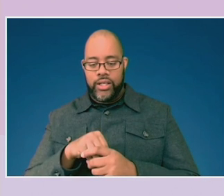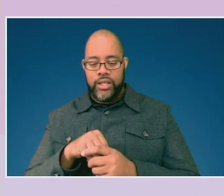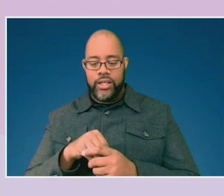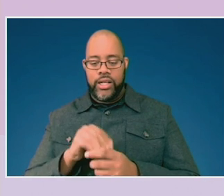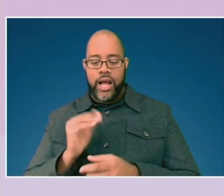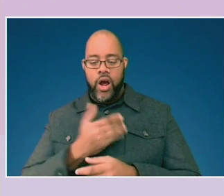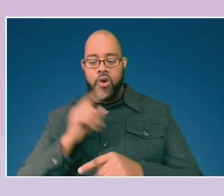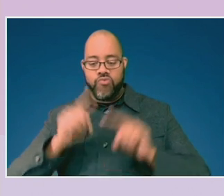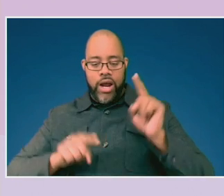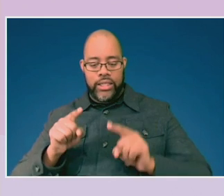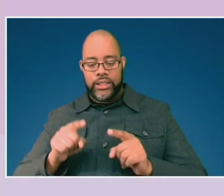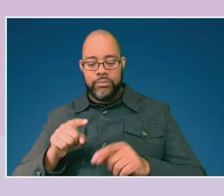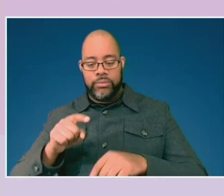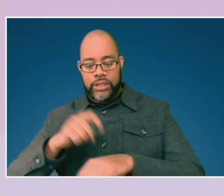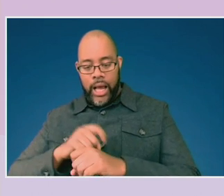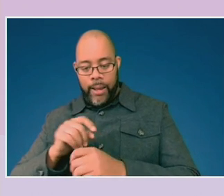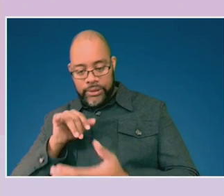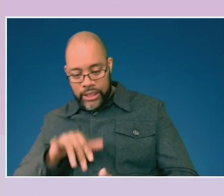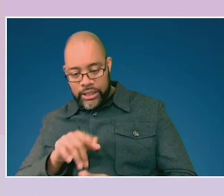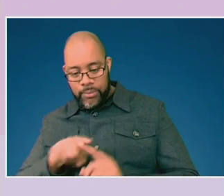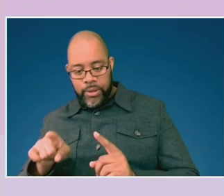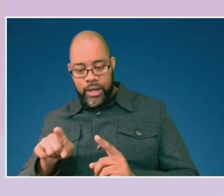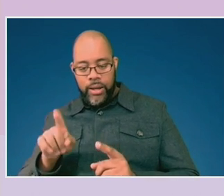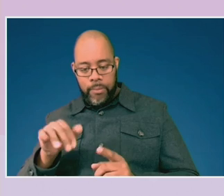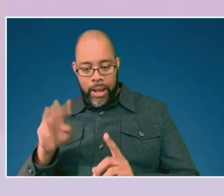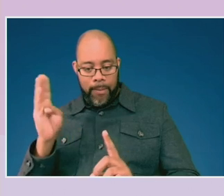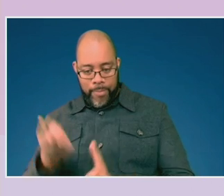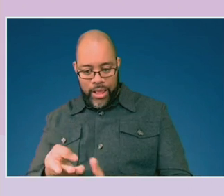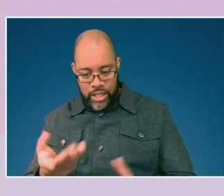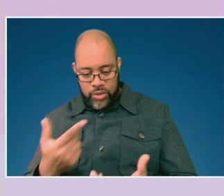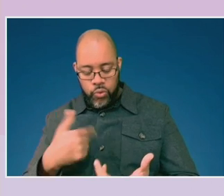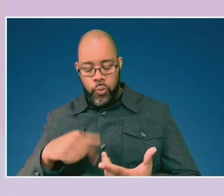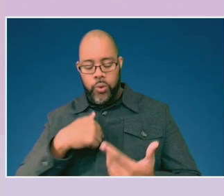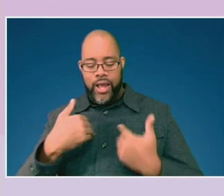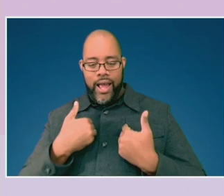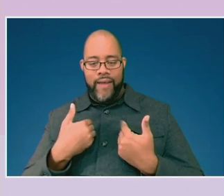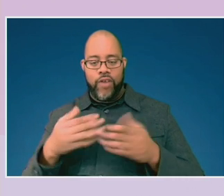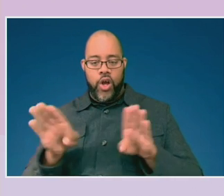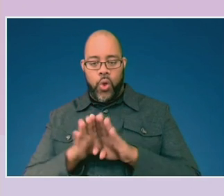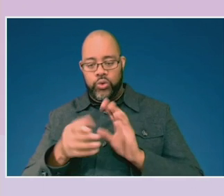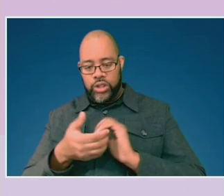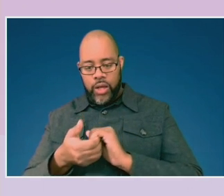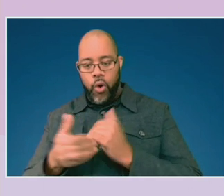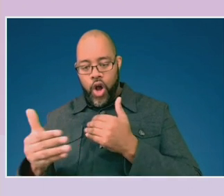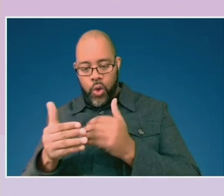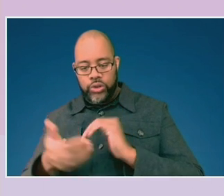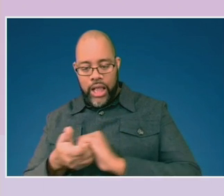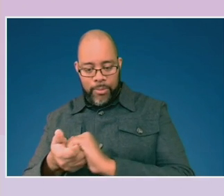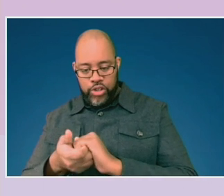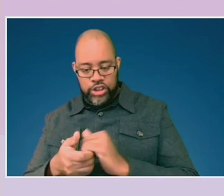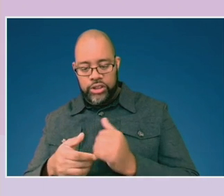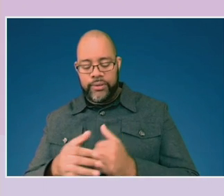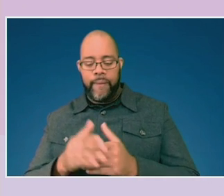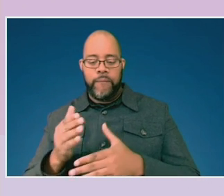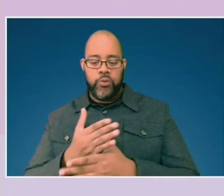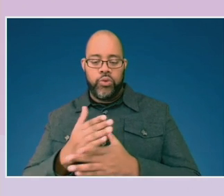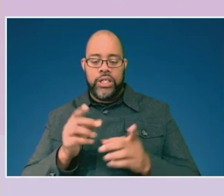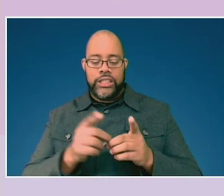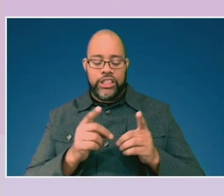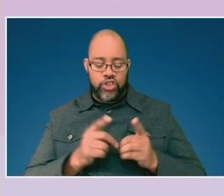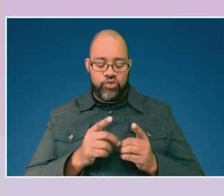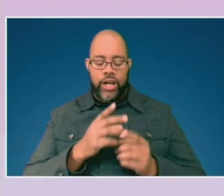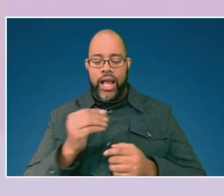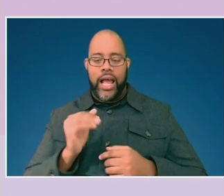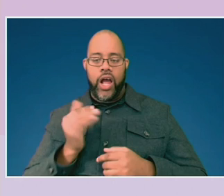by billing. So we have a close collaboration between the districts and our